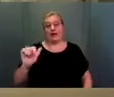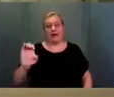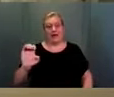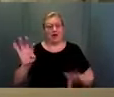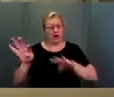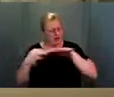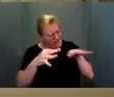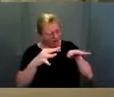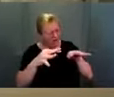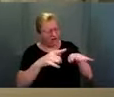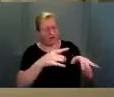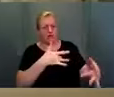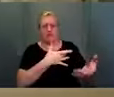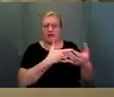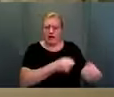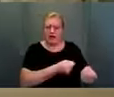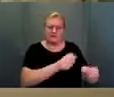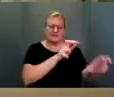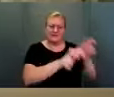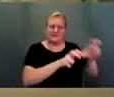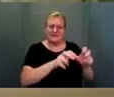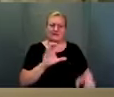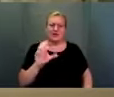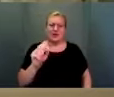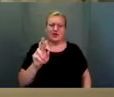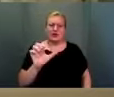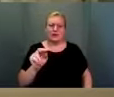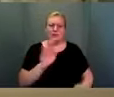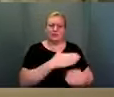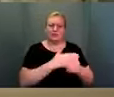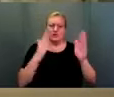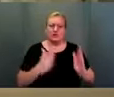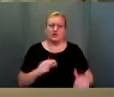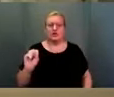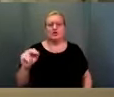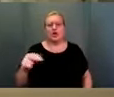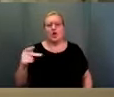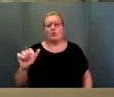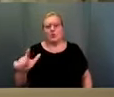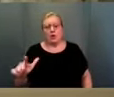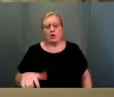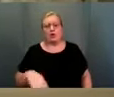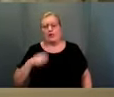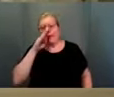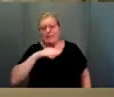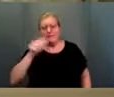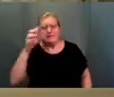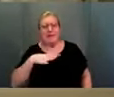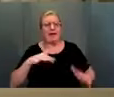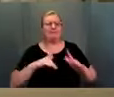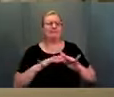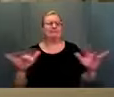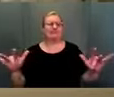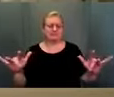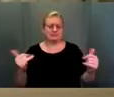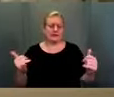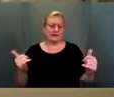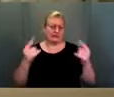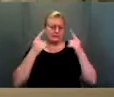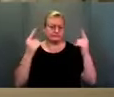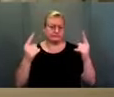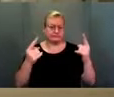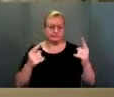confidence in investing in Caribbean acts such as Sean Paul, Wayne Wonder, Elephant Man, to name a few. Not bad